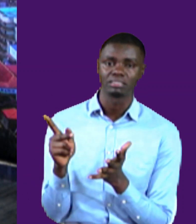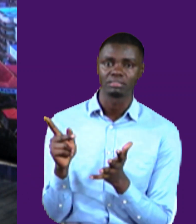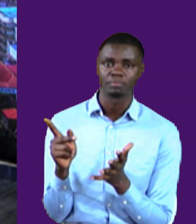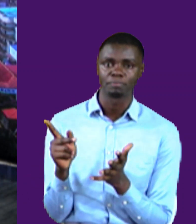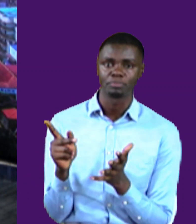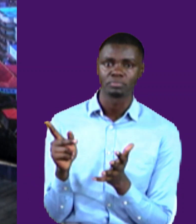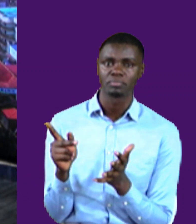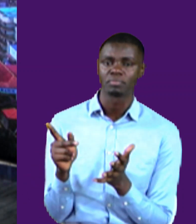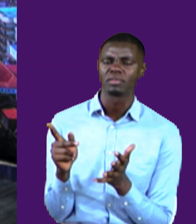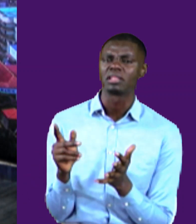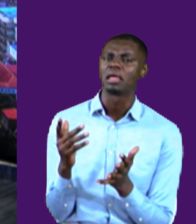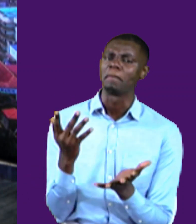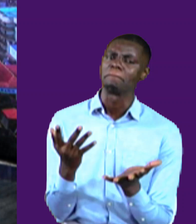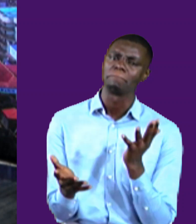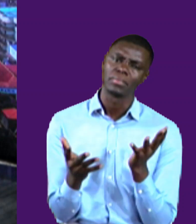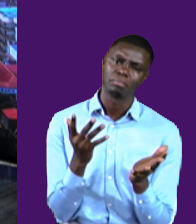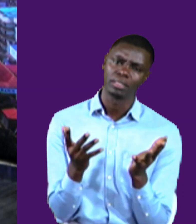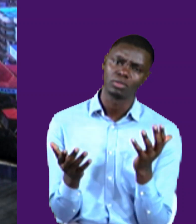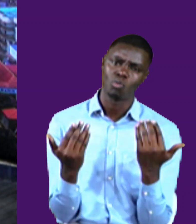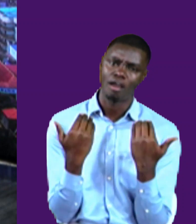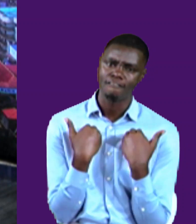that maybe you have